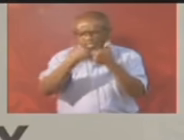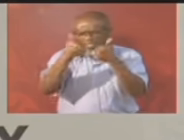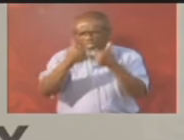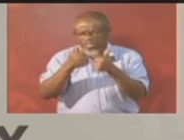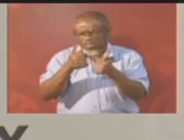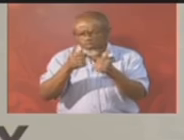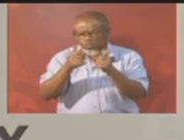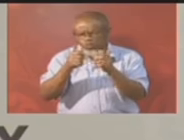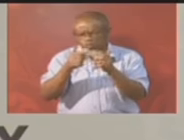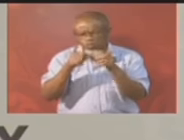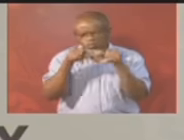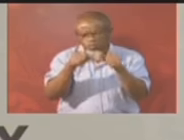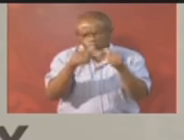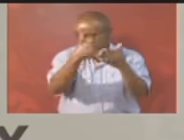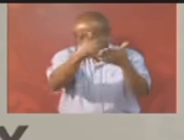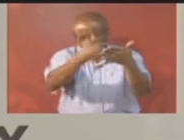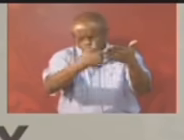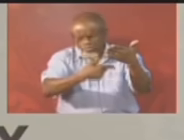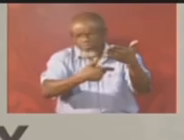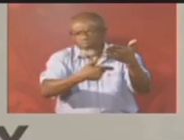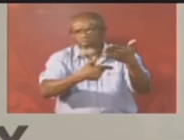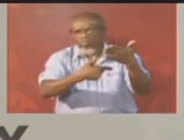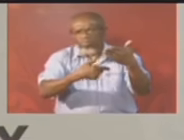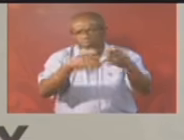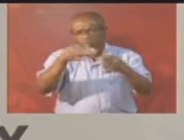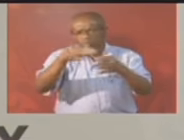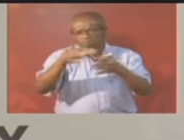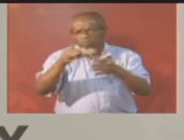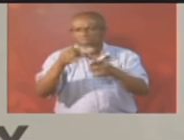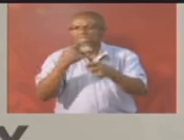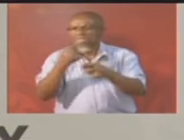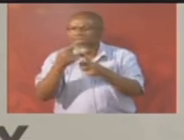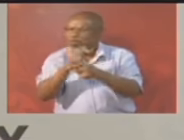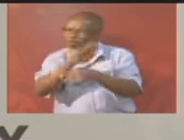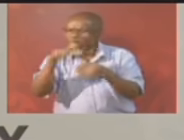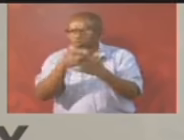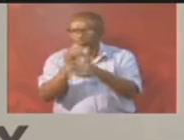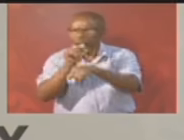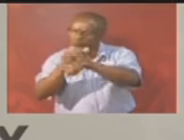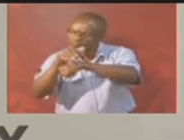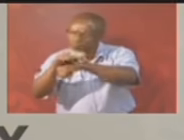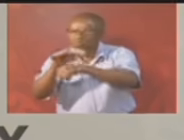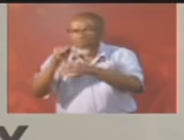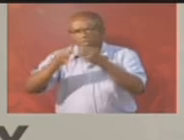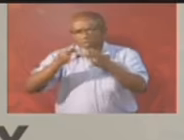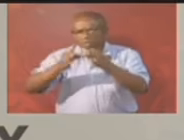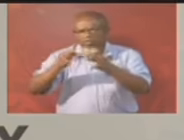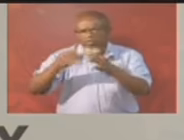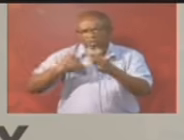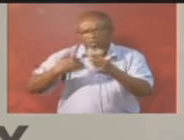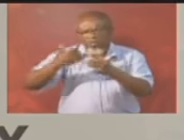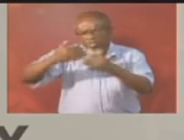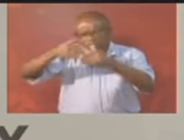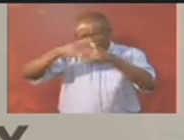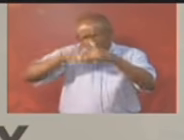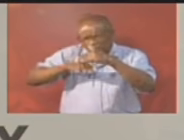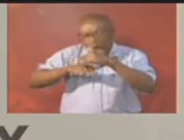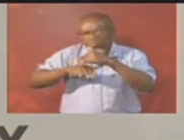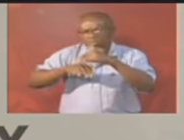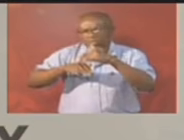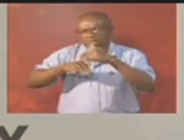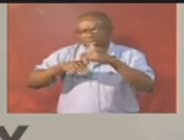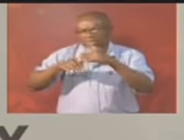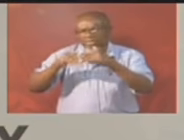every individual, especially if you know that you have an underlying medical condition, to speak with their treating physicians